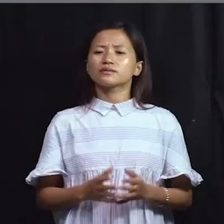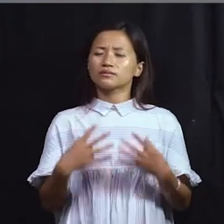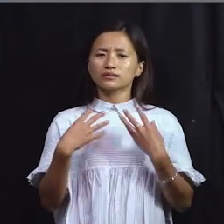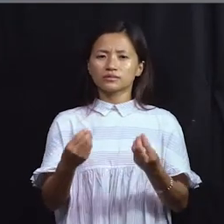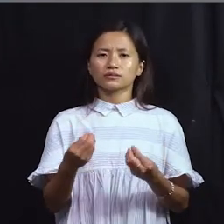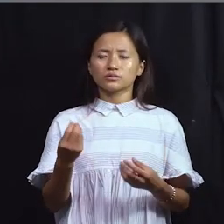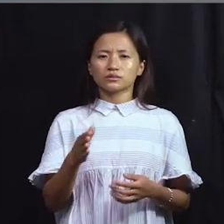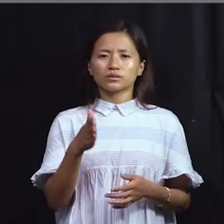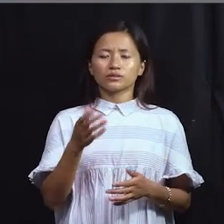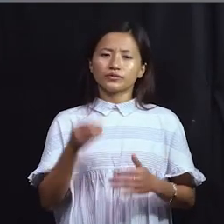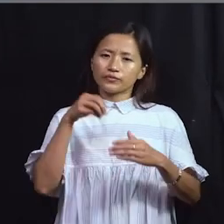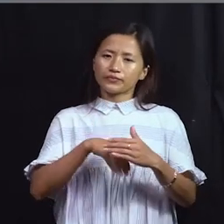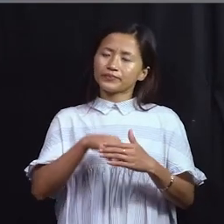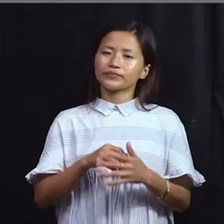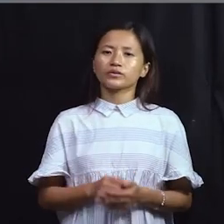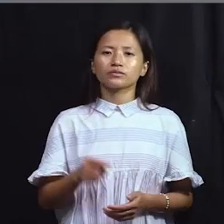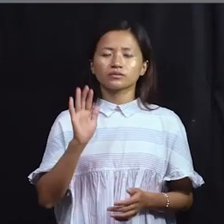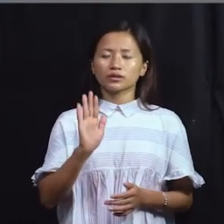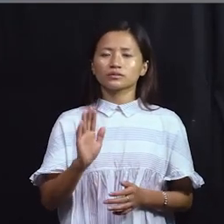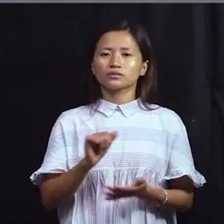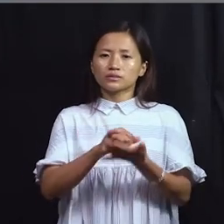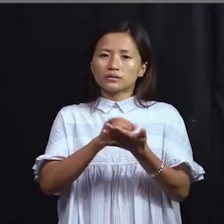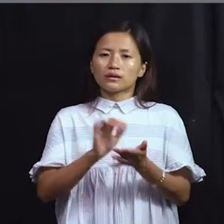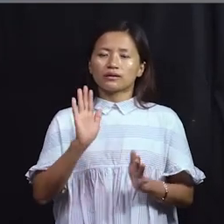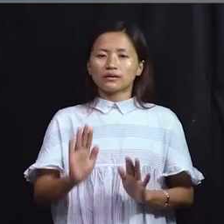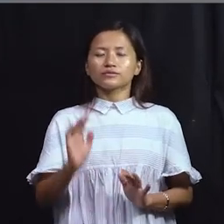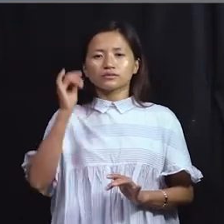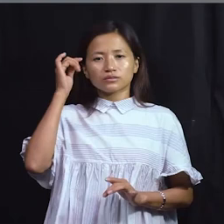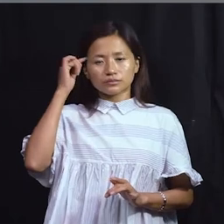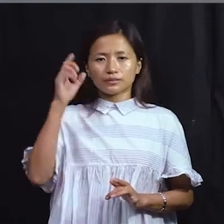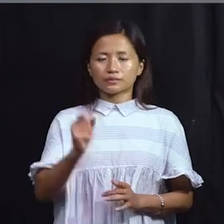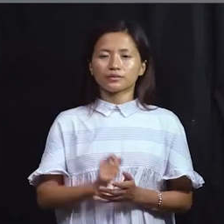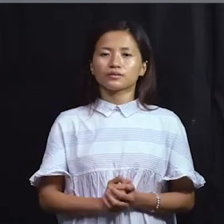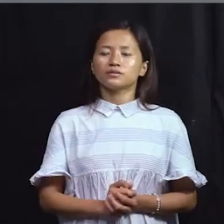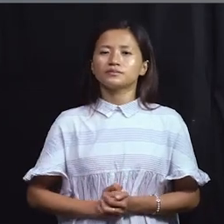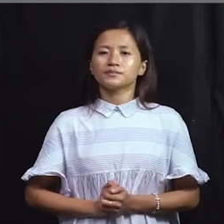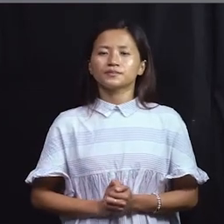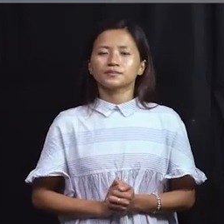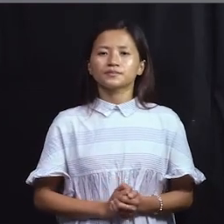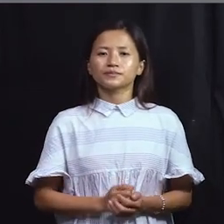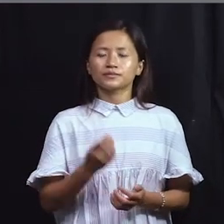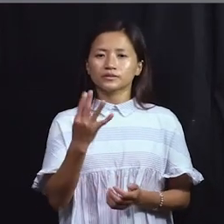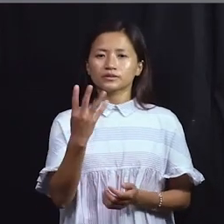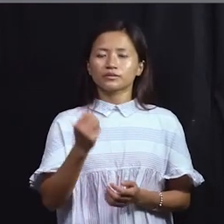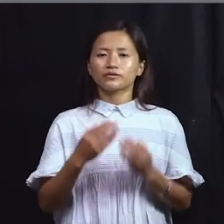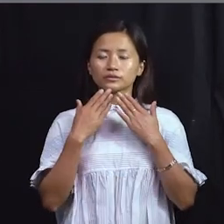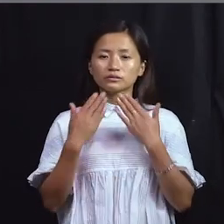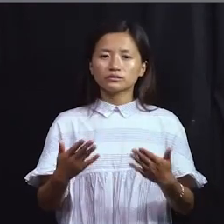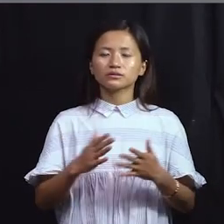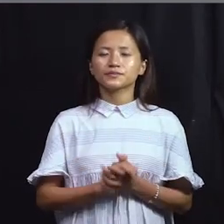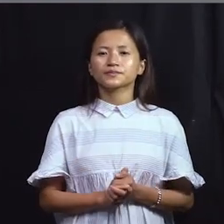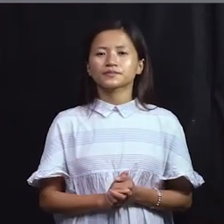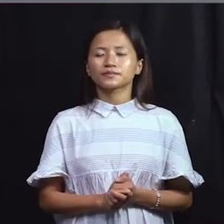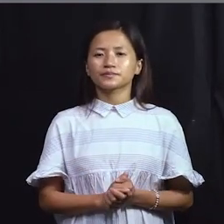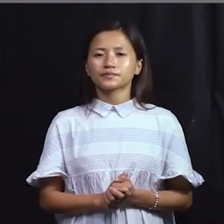to invest that you have to remember. Okay, so initially number of schools in